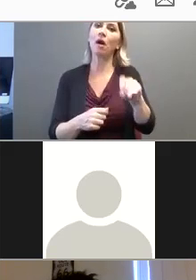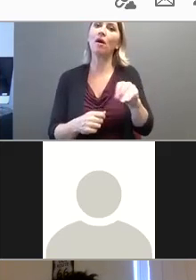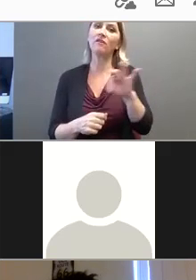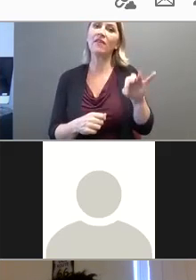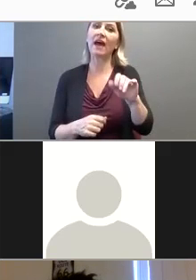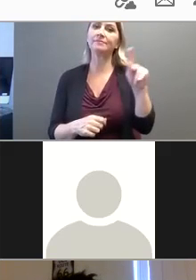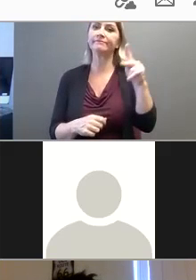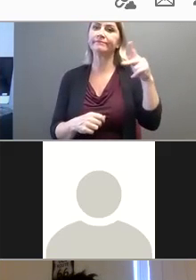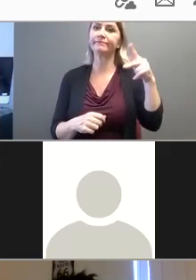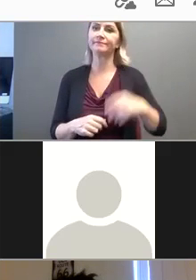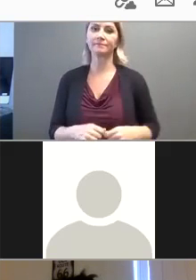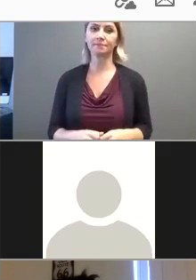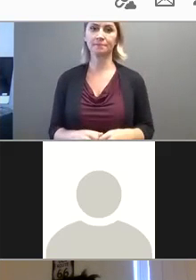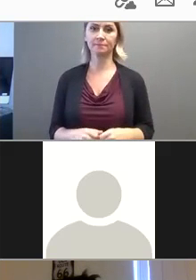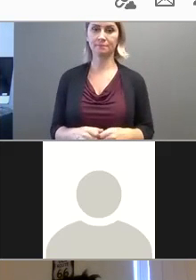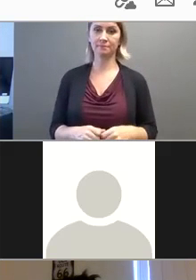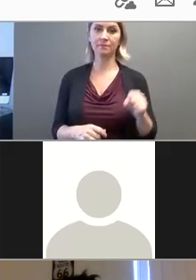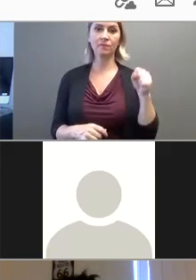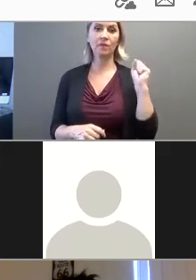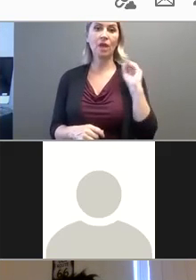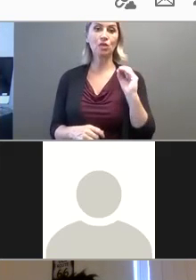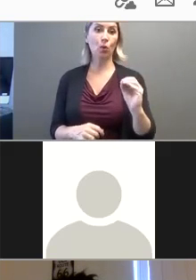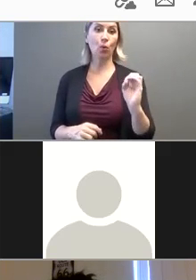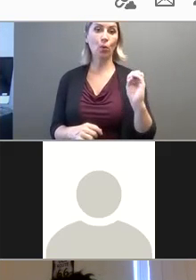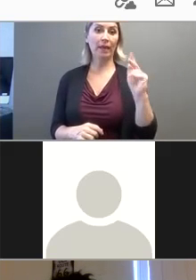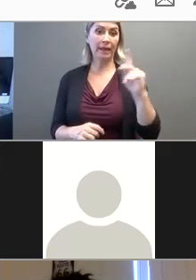trees. Okay.